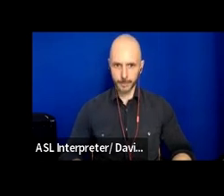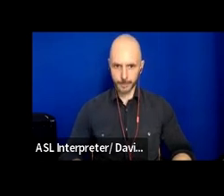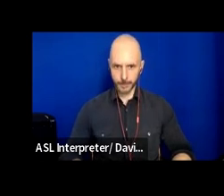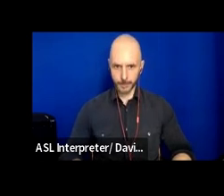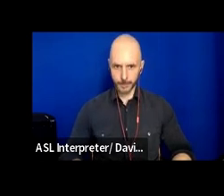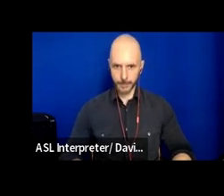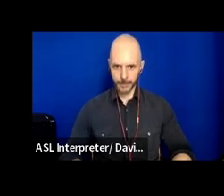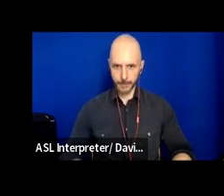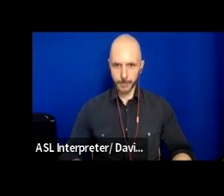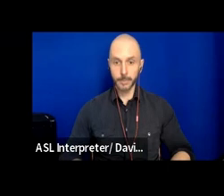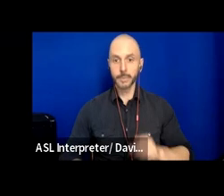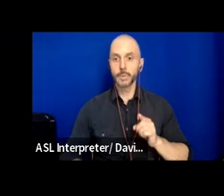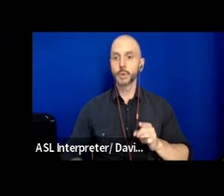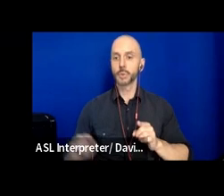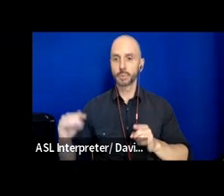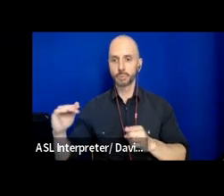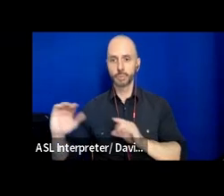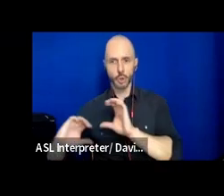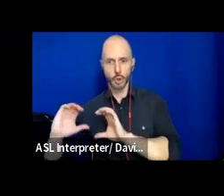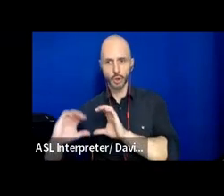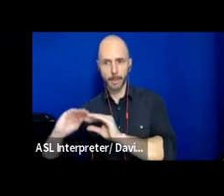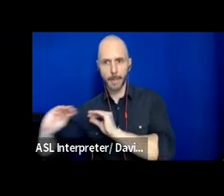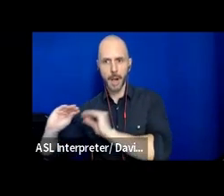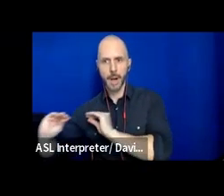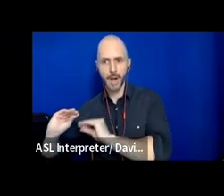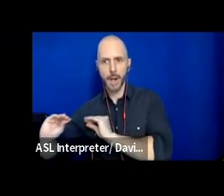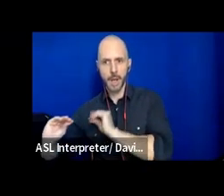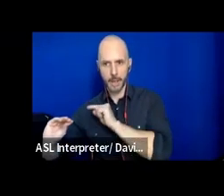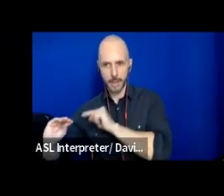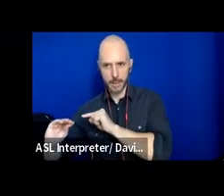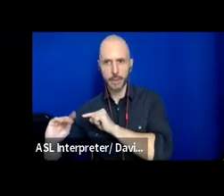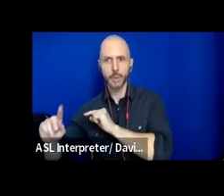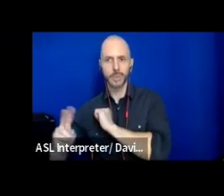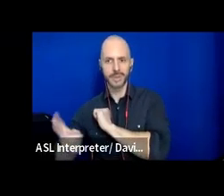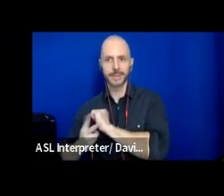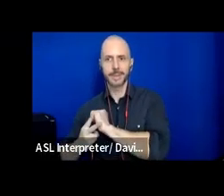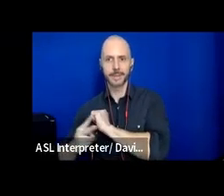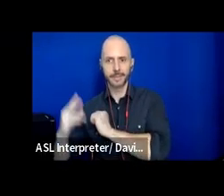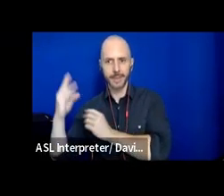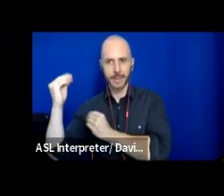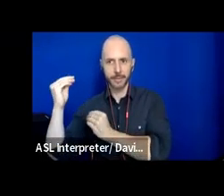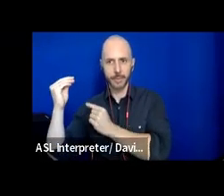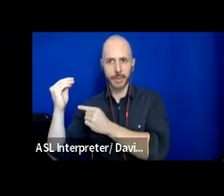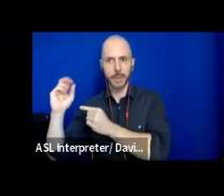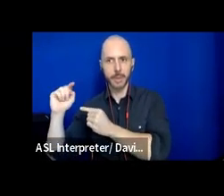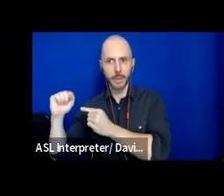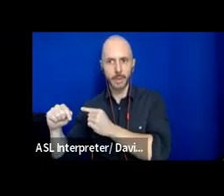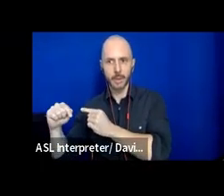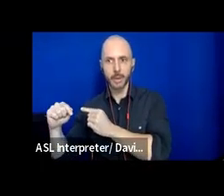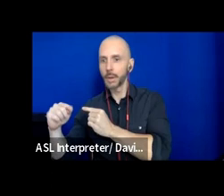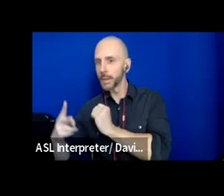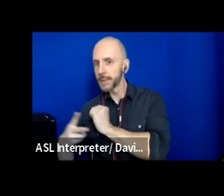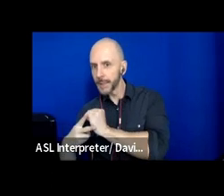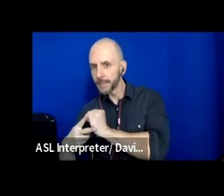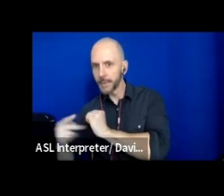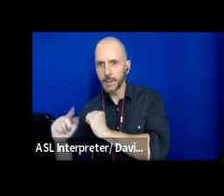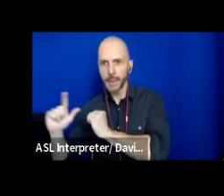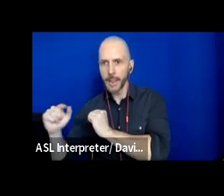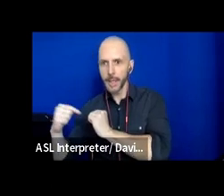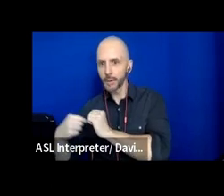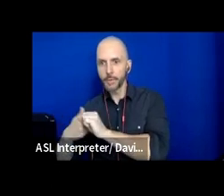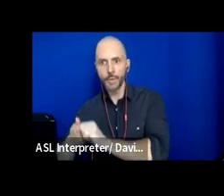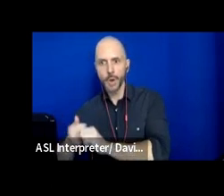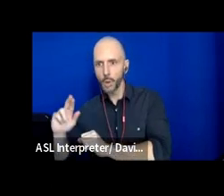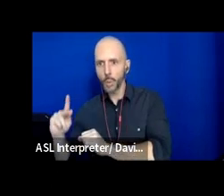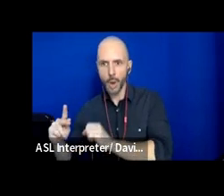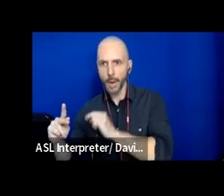this information as ways that even in the Q&A, when you ask questions, if there's some things left over that we don't get to, that maybe there could be some follow-up. And